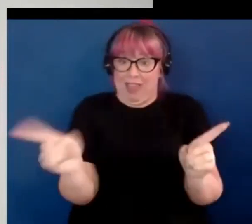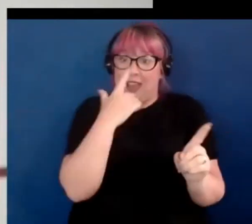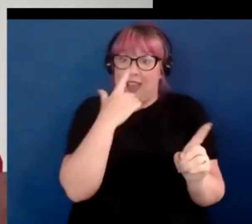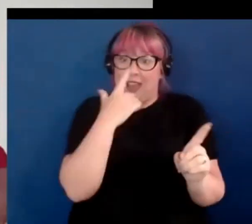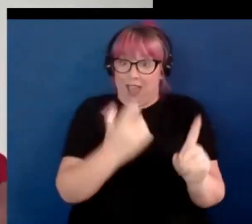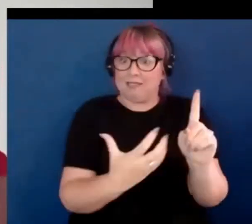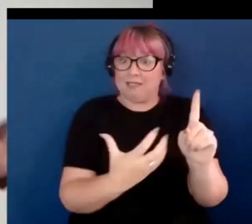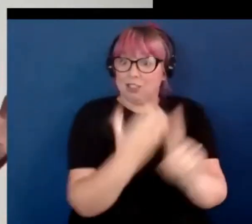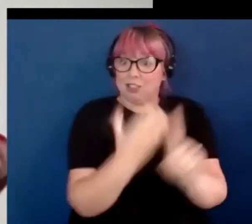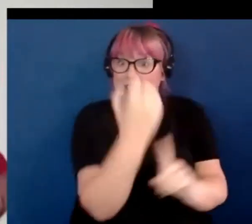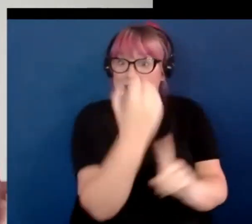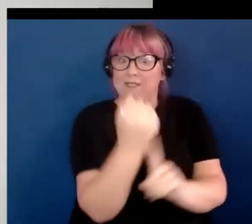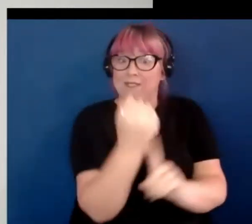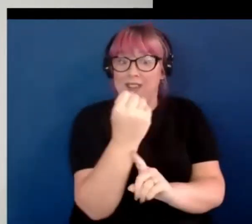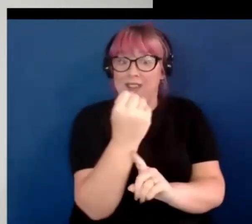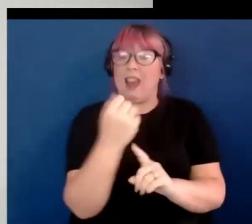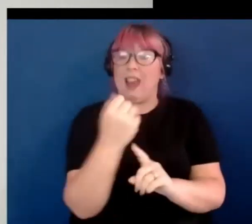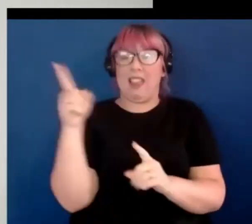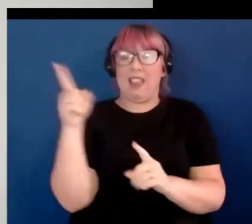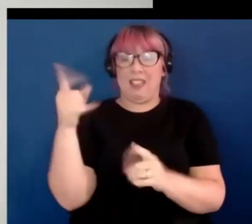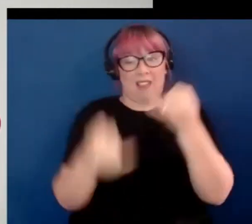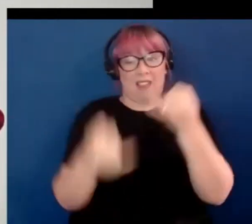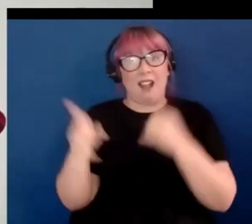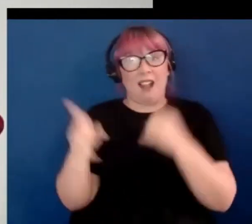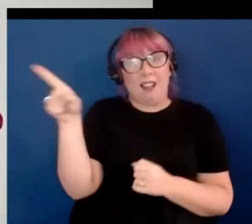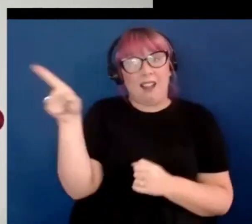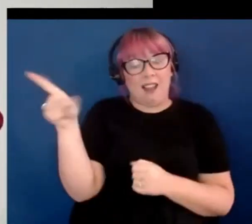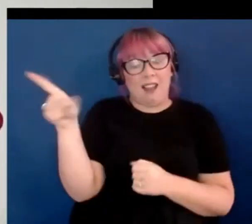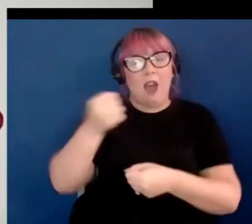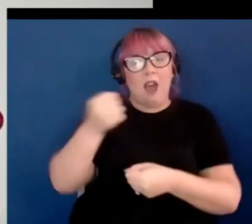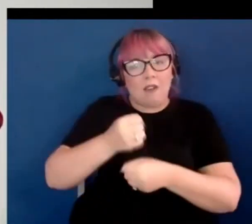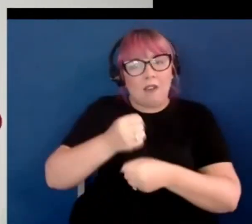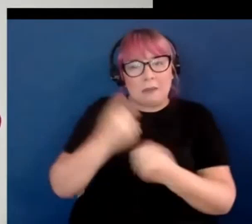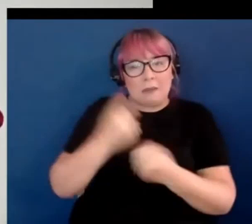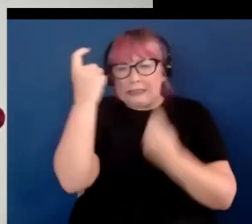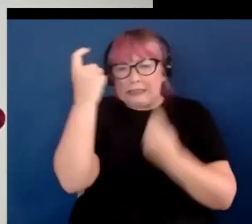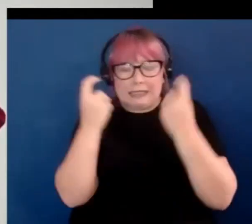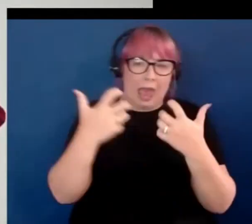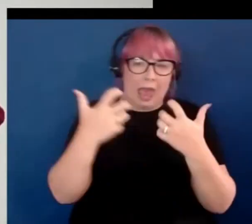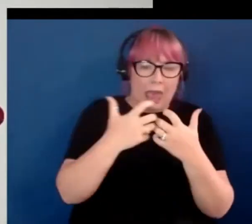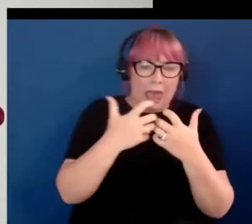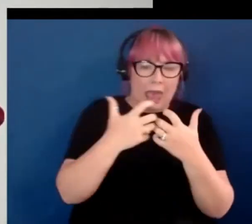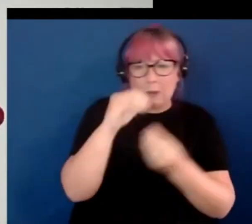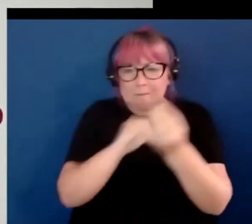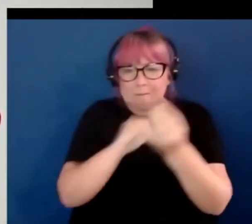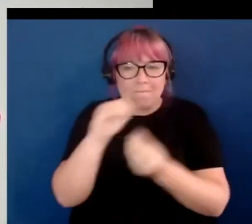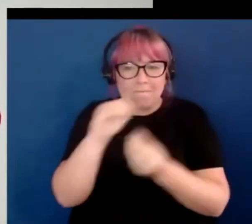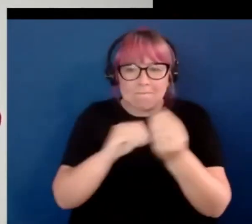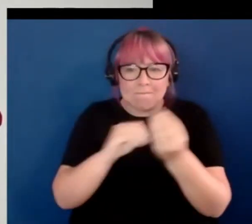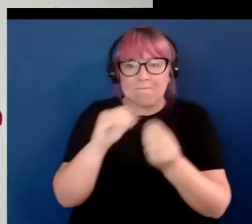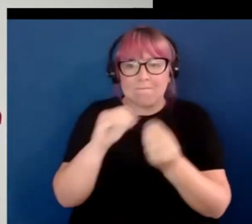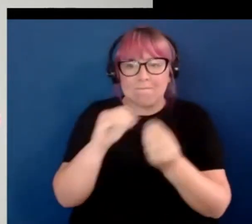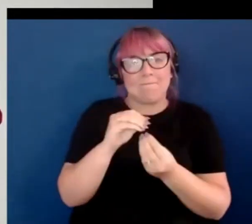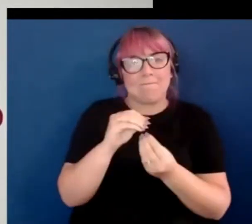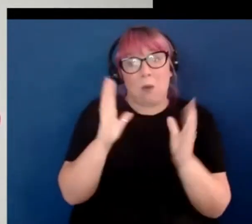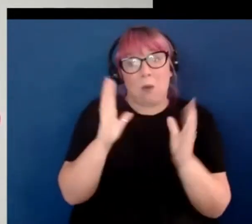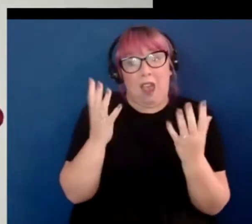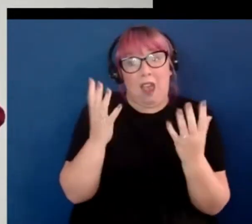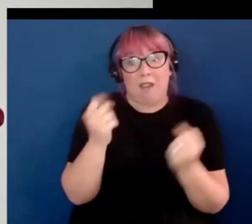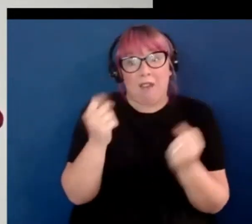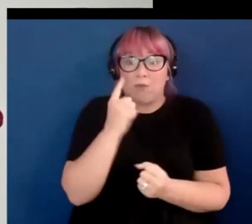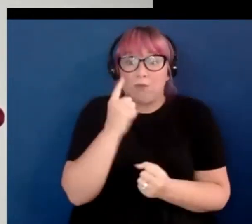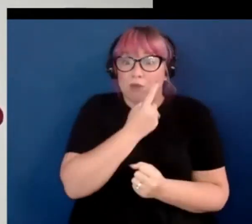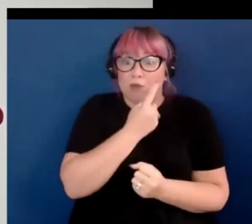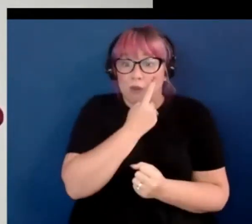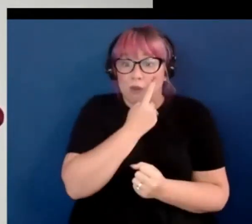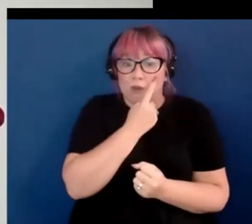fixed. The government needs to think in new and better ways because we have the proof in the worst way today that its old models aren't fit